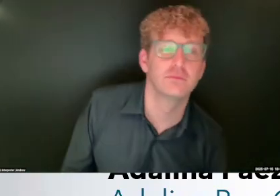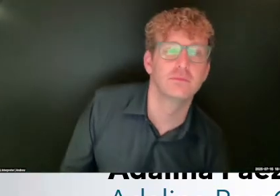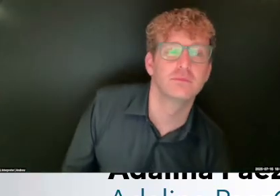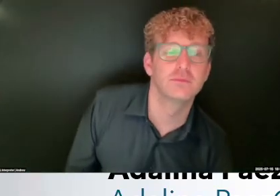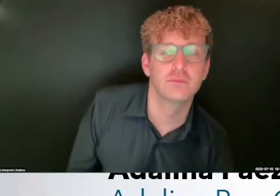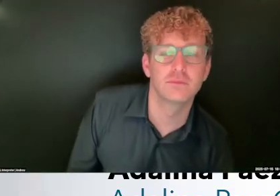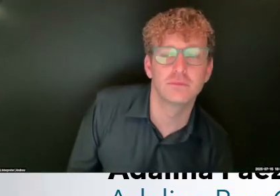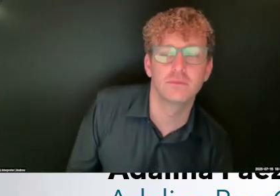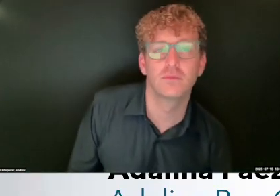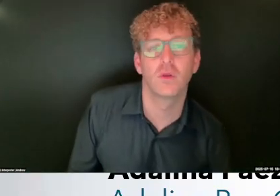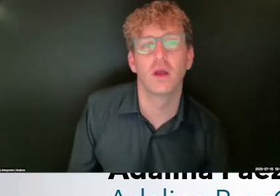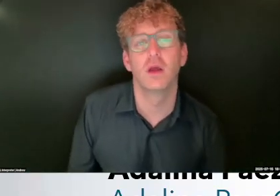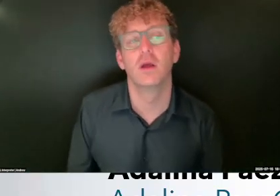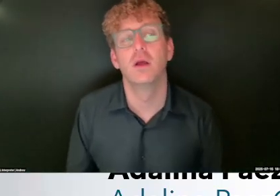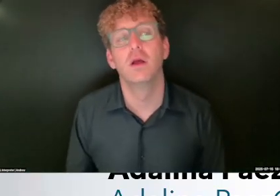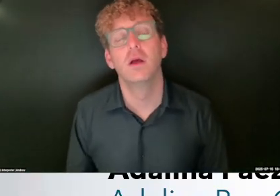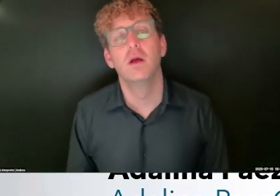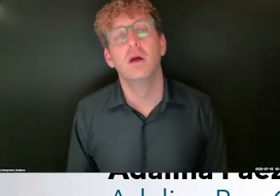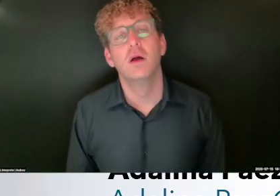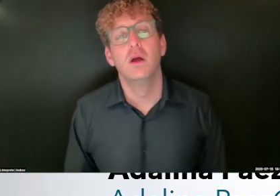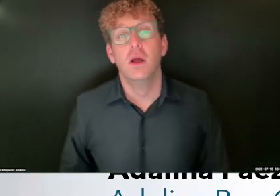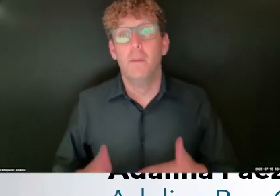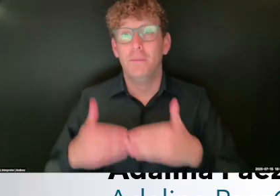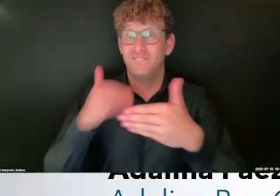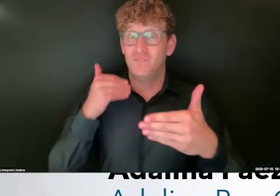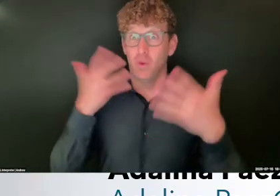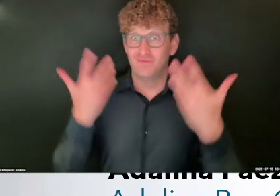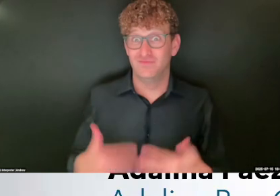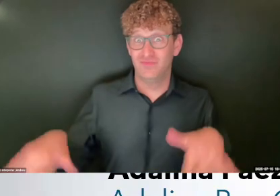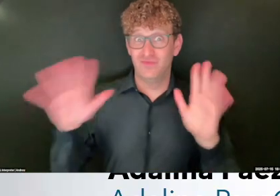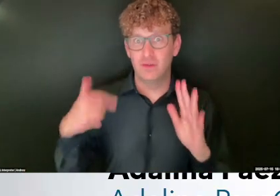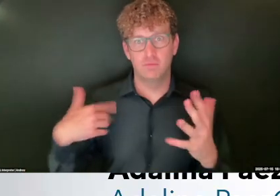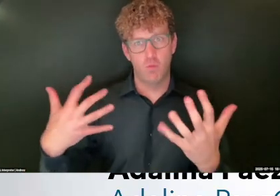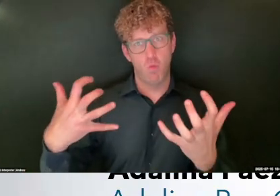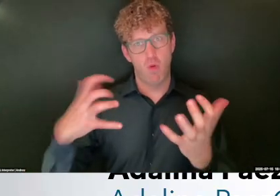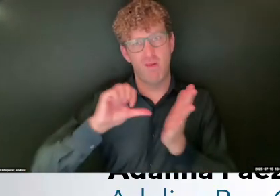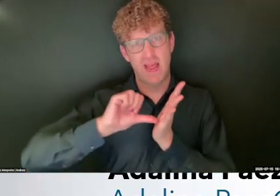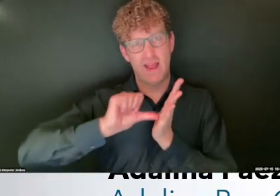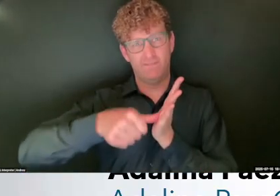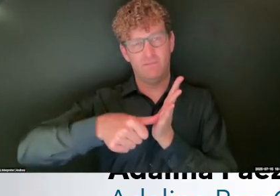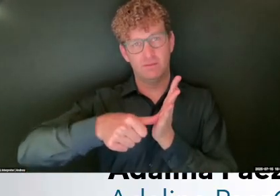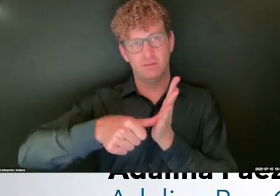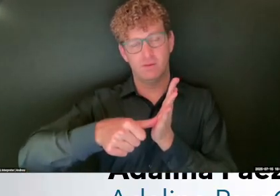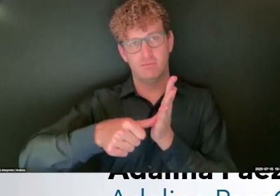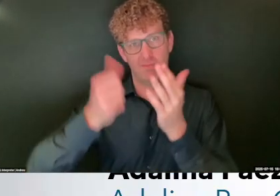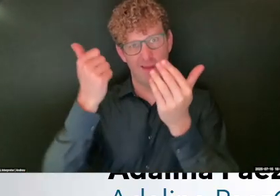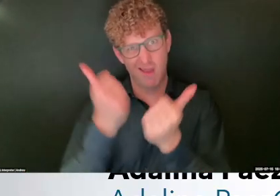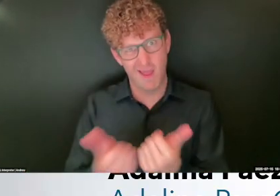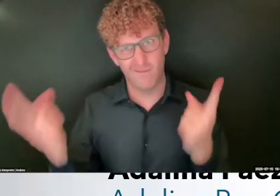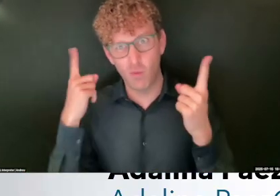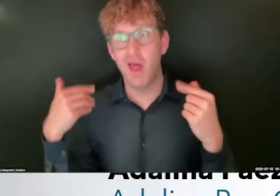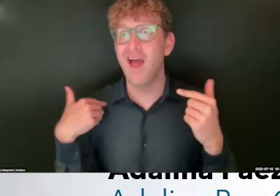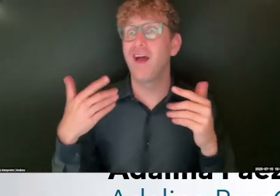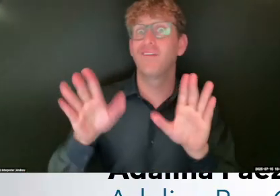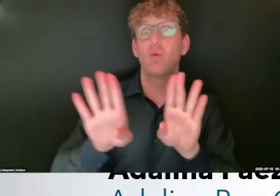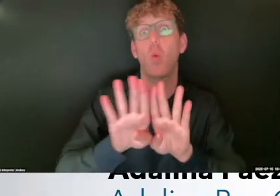And before we end, I do want to emphasize to everyone that we have an open door policy, especially for